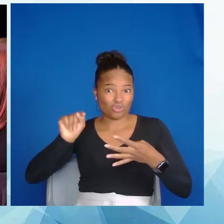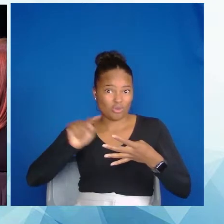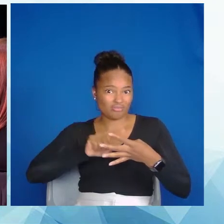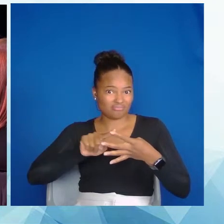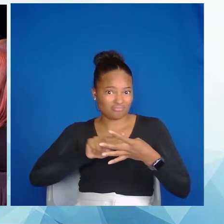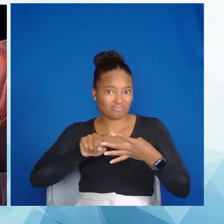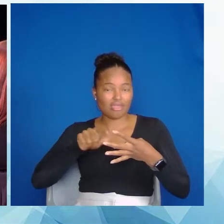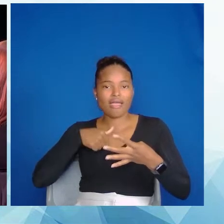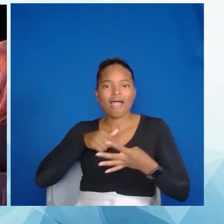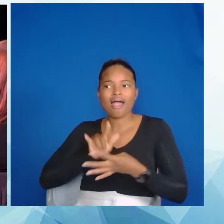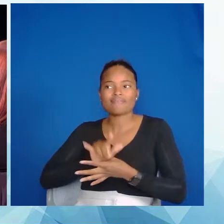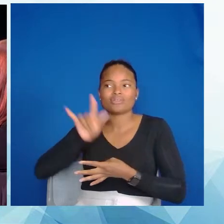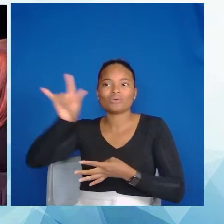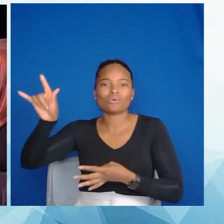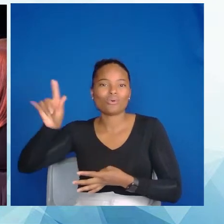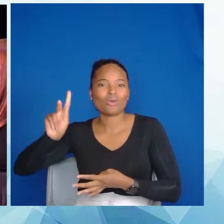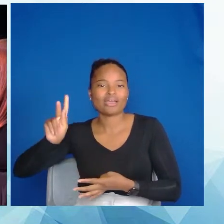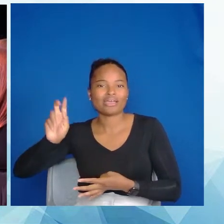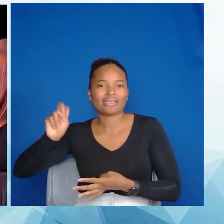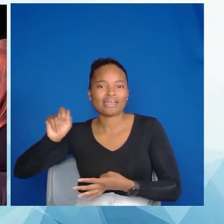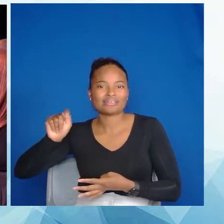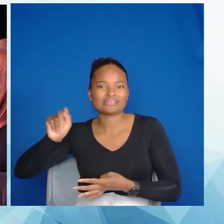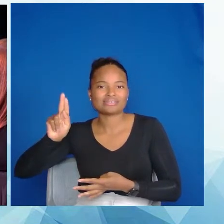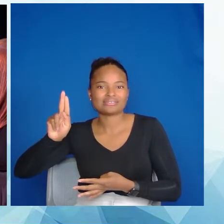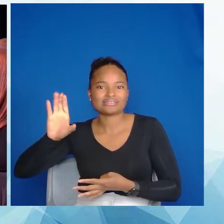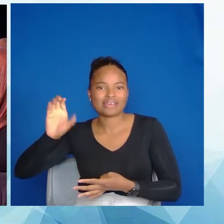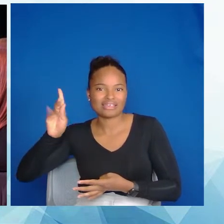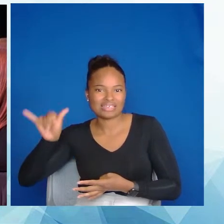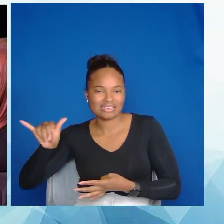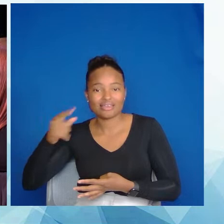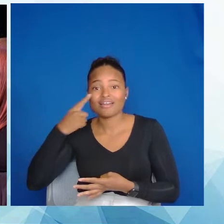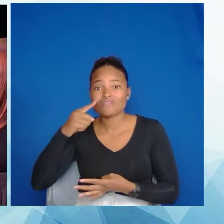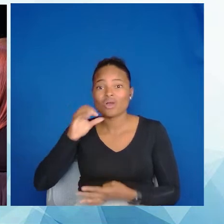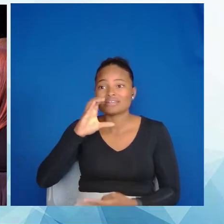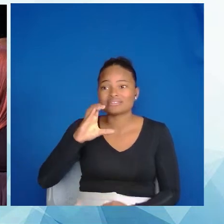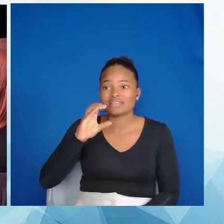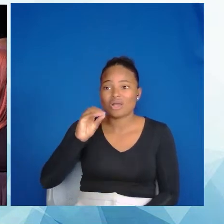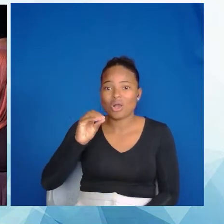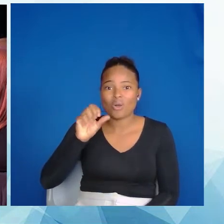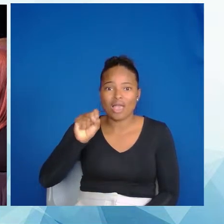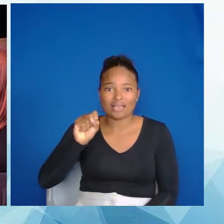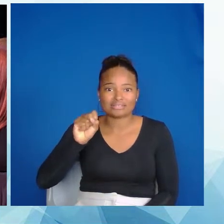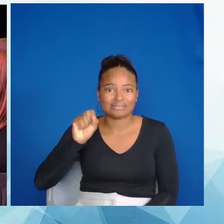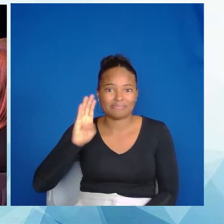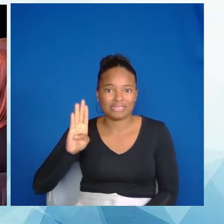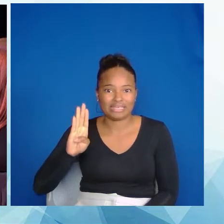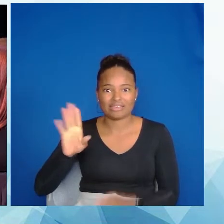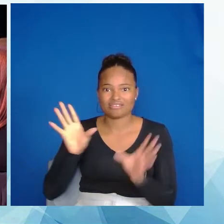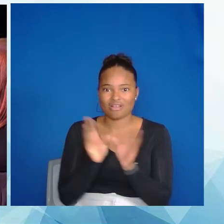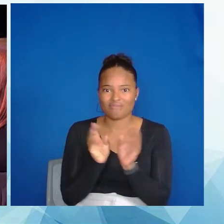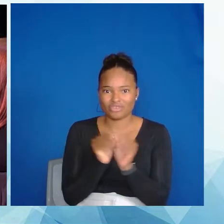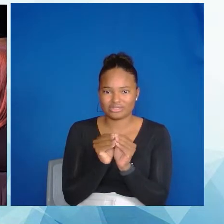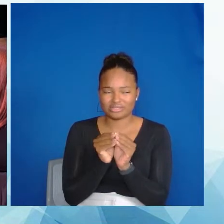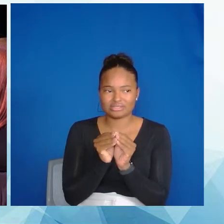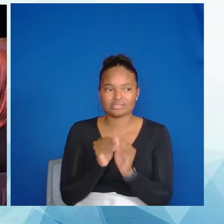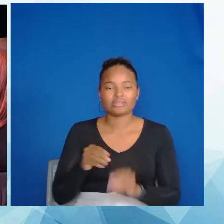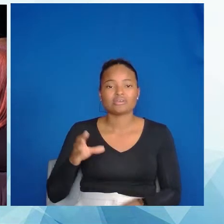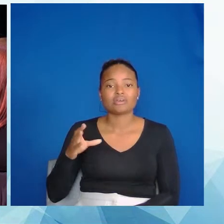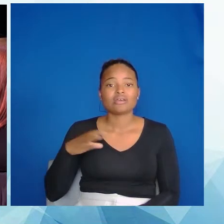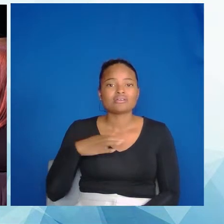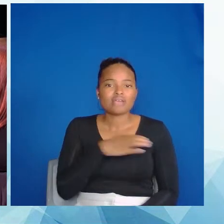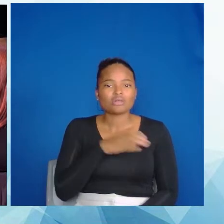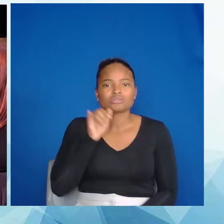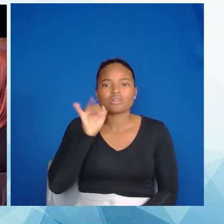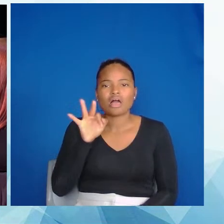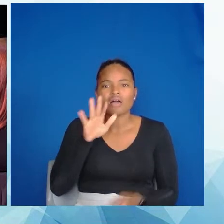flew to Kentucky for COSB conference, the Council of